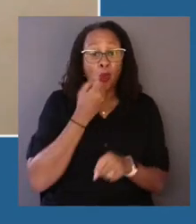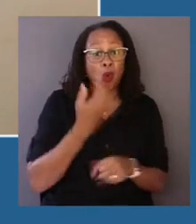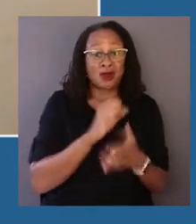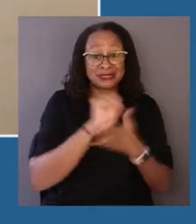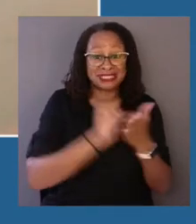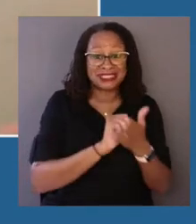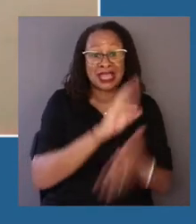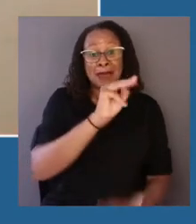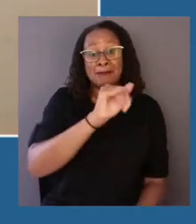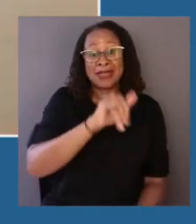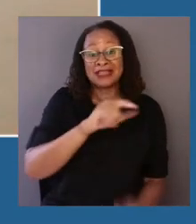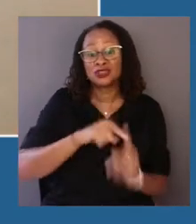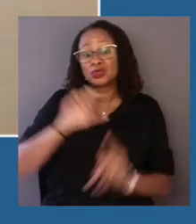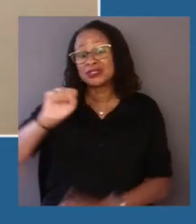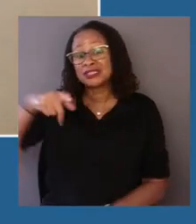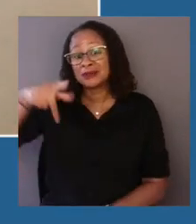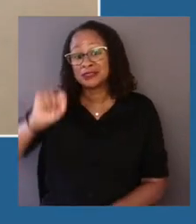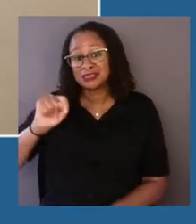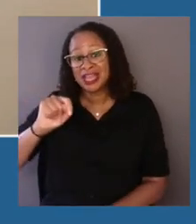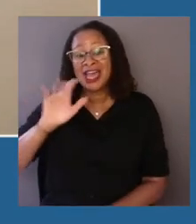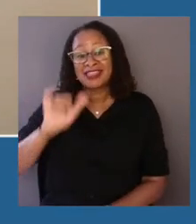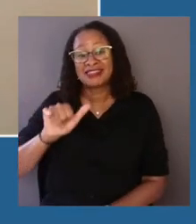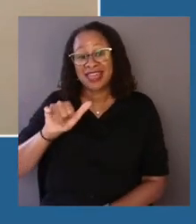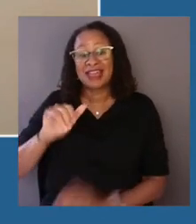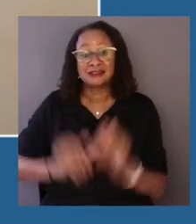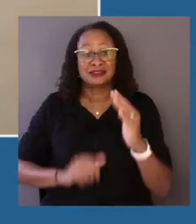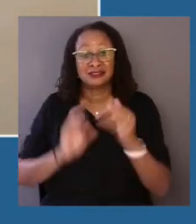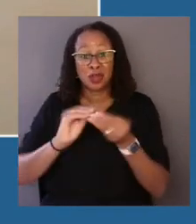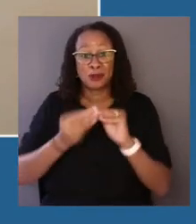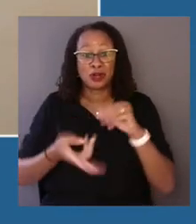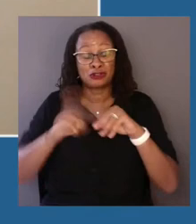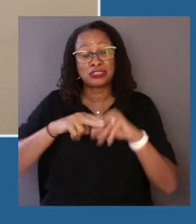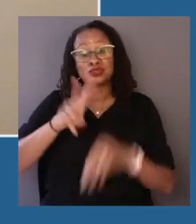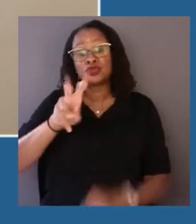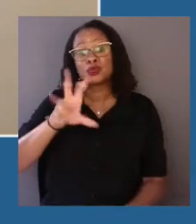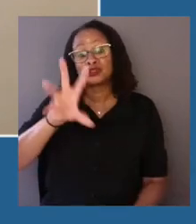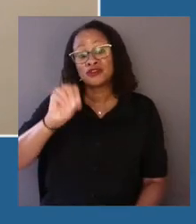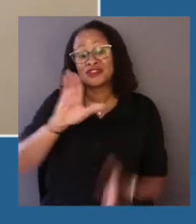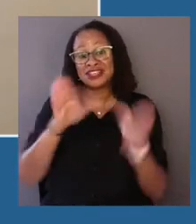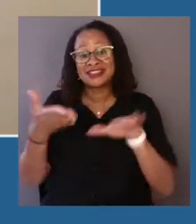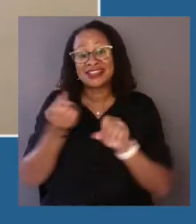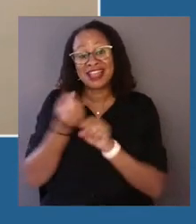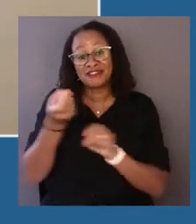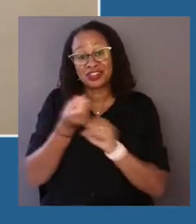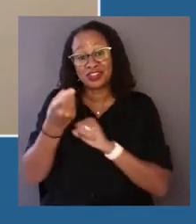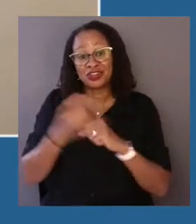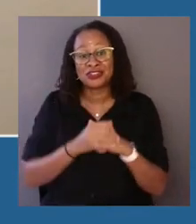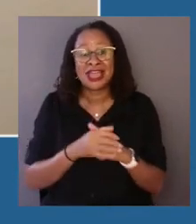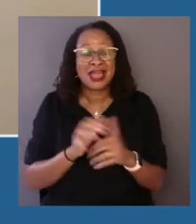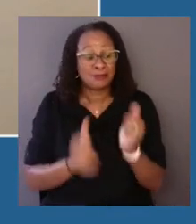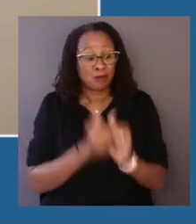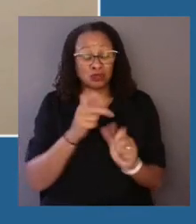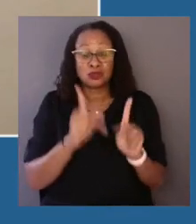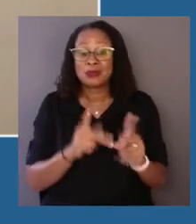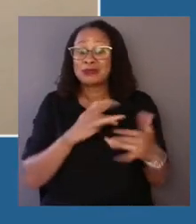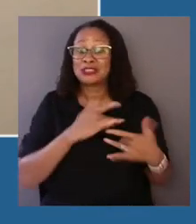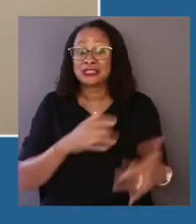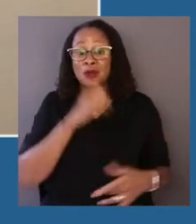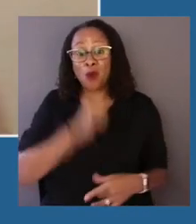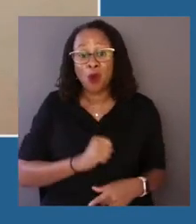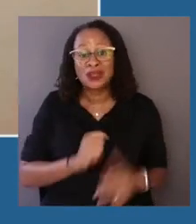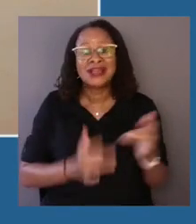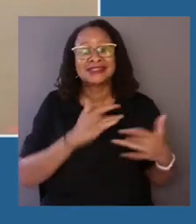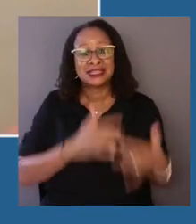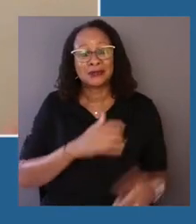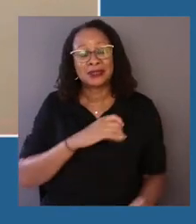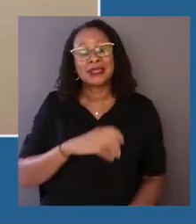up to 350 deaths annually. And the great majority of those effects are experienced by our seniors, mostly African-American men, baking